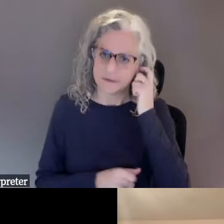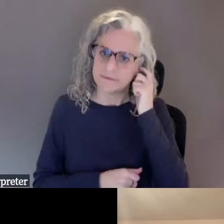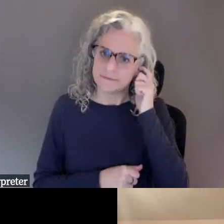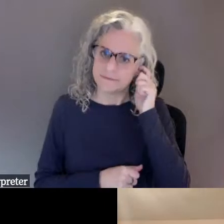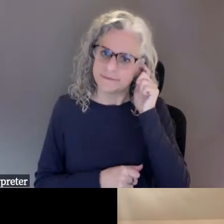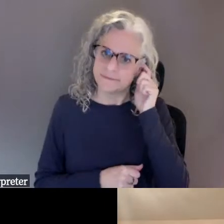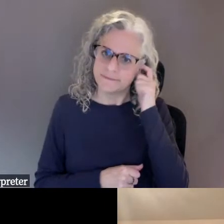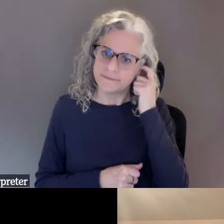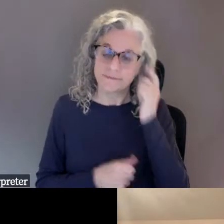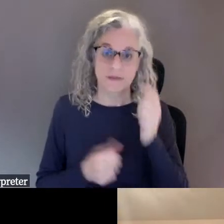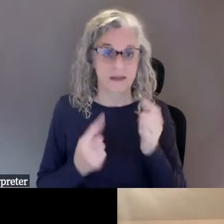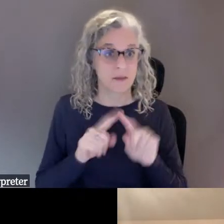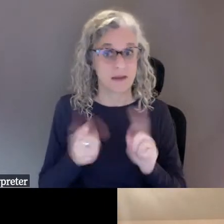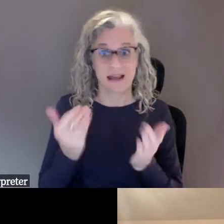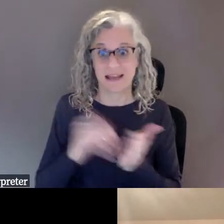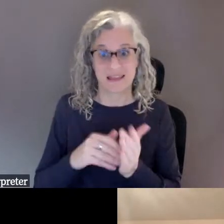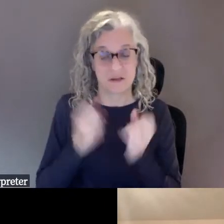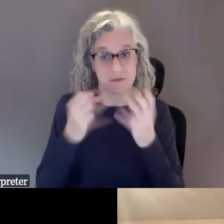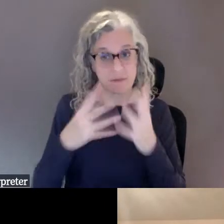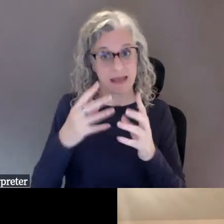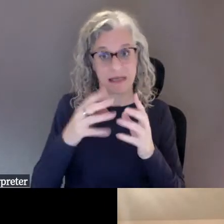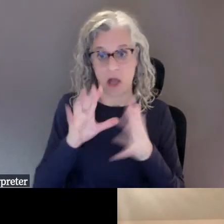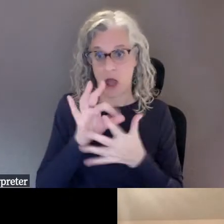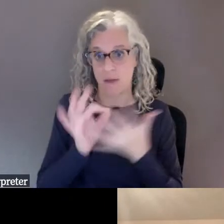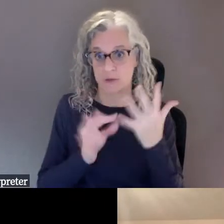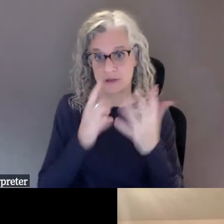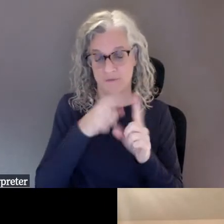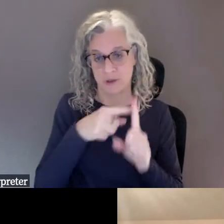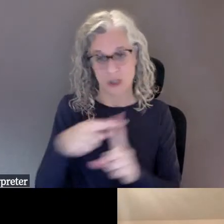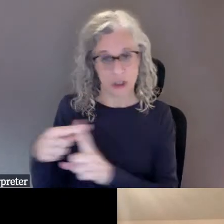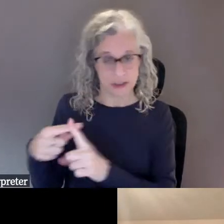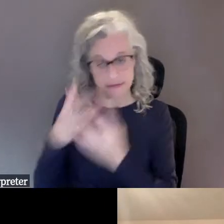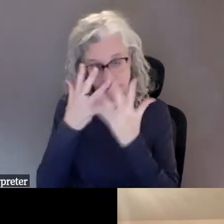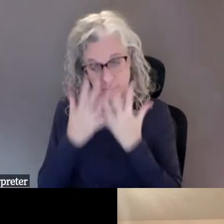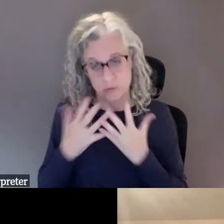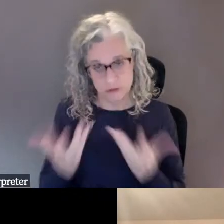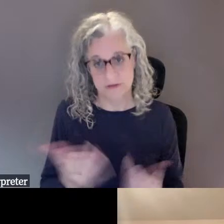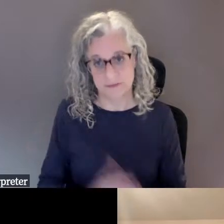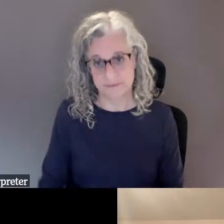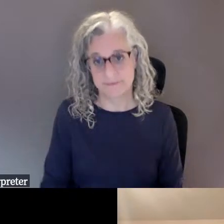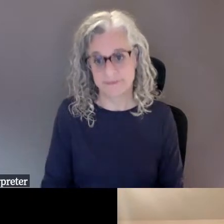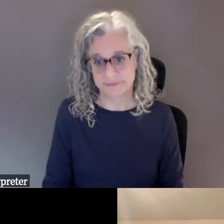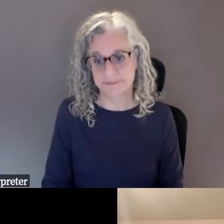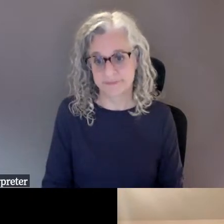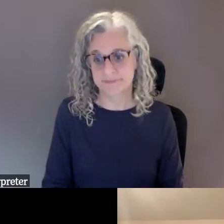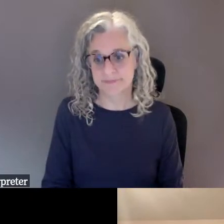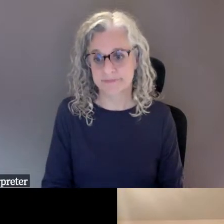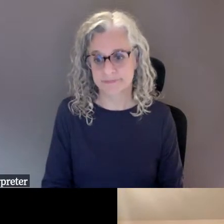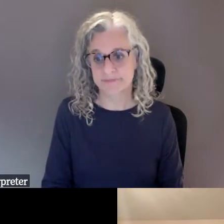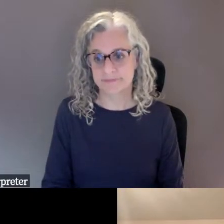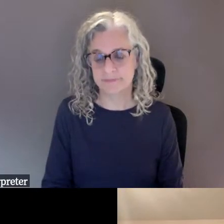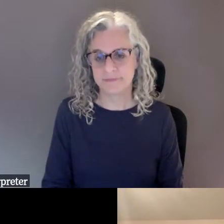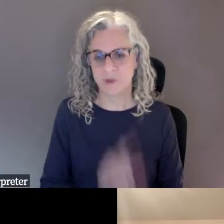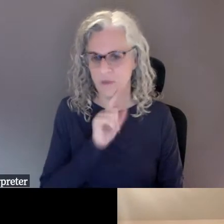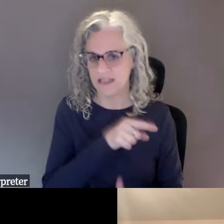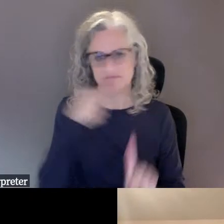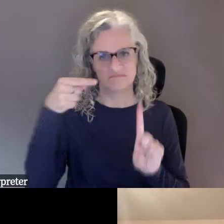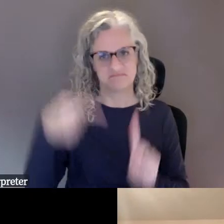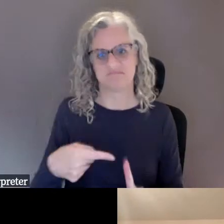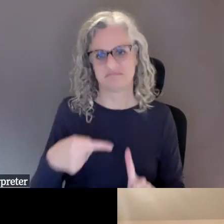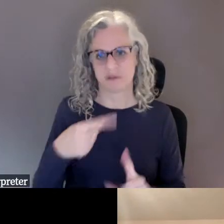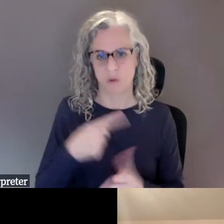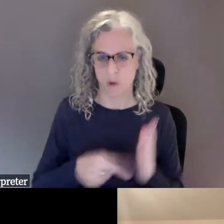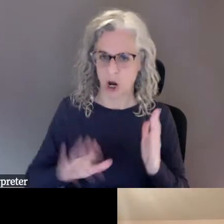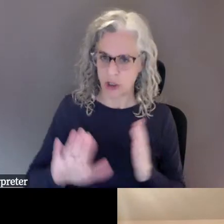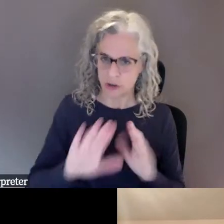you can make a target. There's many, many targets here, unfortunately. And so I think it all goes back to that question of what are my skills and what